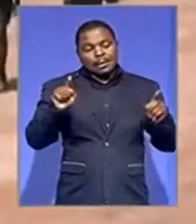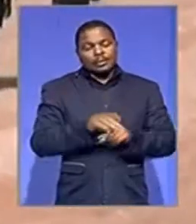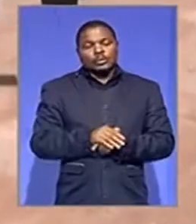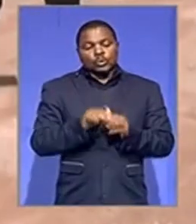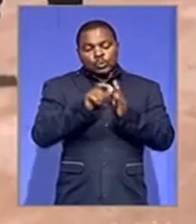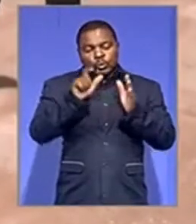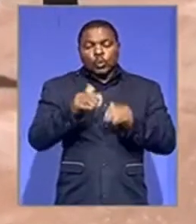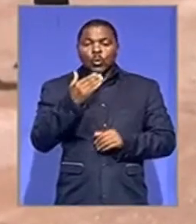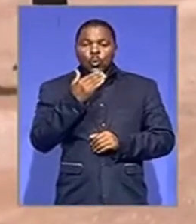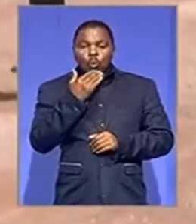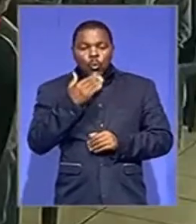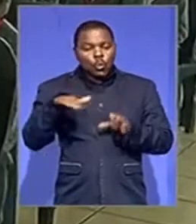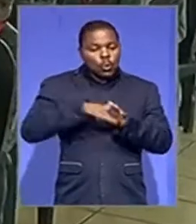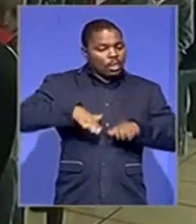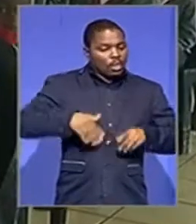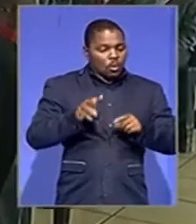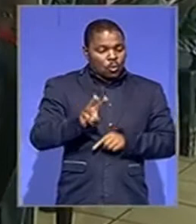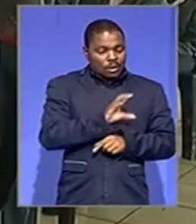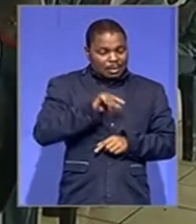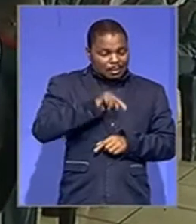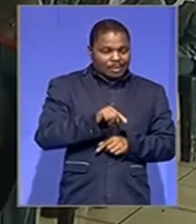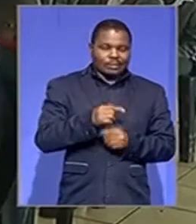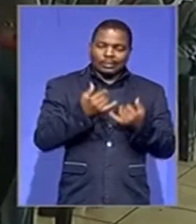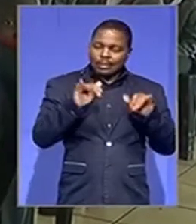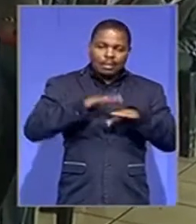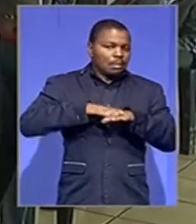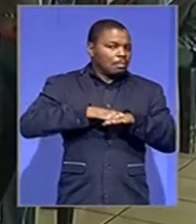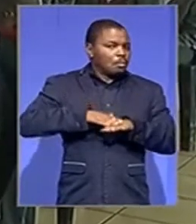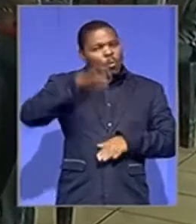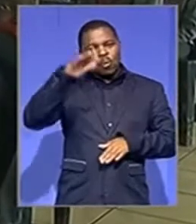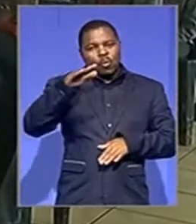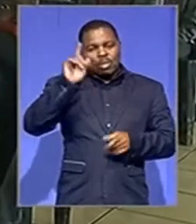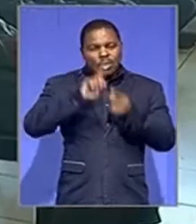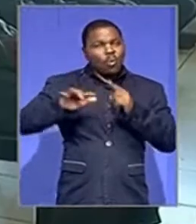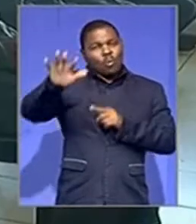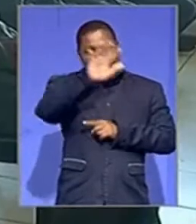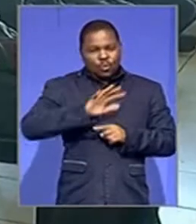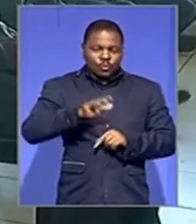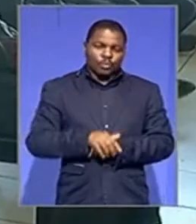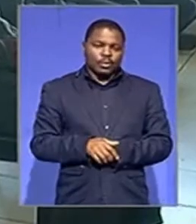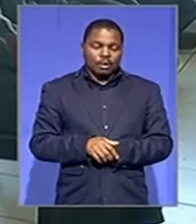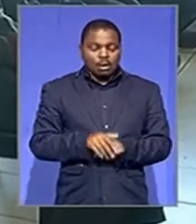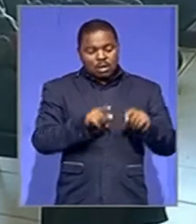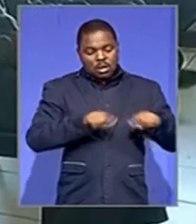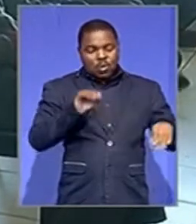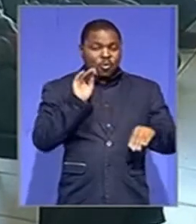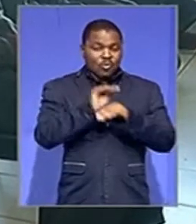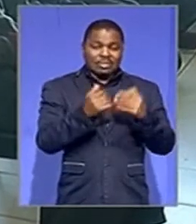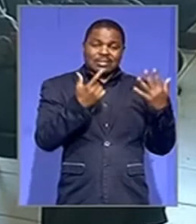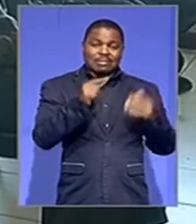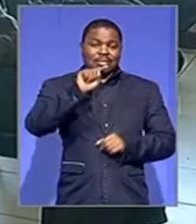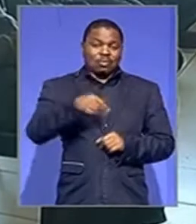hlokago dikgoba provinseng ya Western Cape e sa dutše e le e kgolo go di feta ka moka ka monageng. Bona ba feta dikete tše